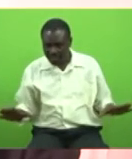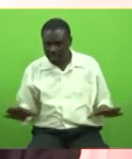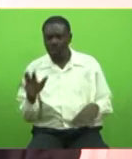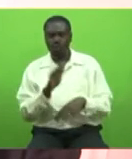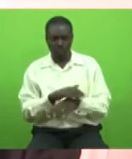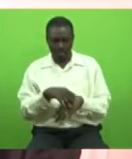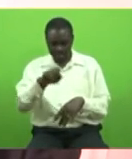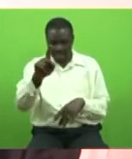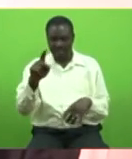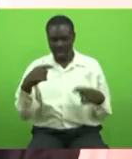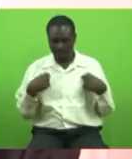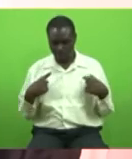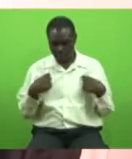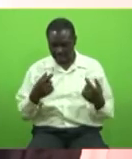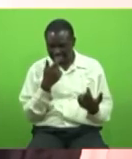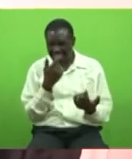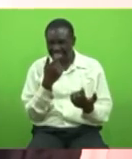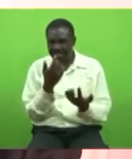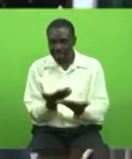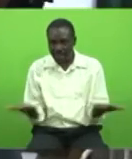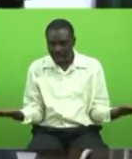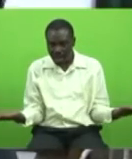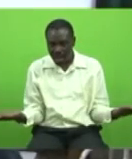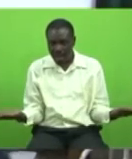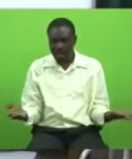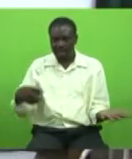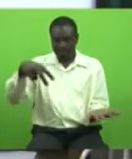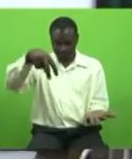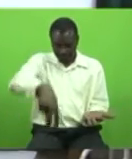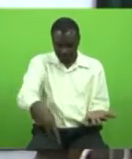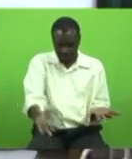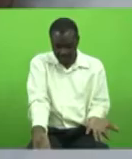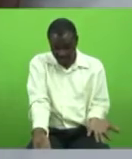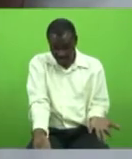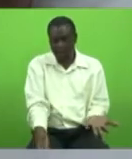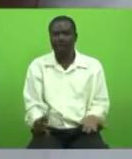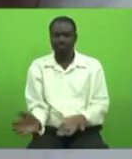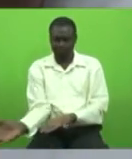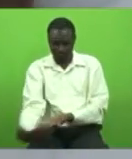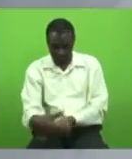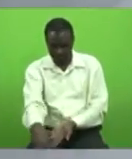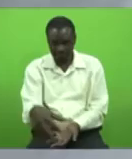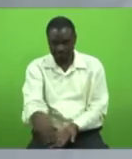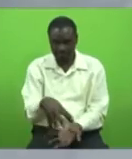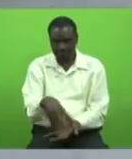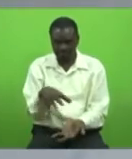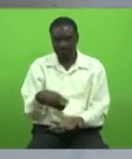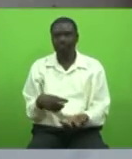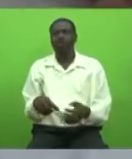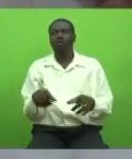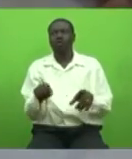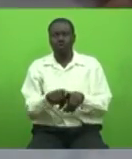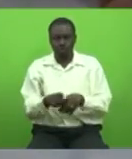some trace evidence which are left in the clothes. An example is soil which is in the clothes, because probably this